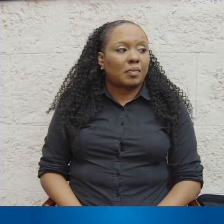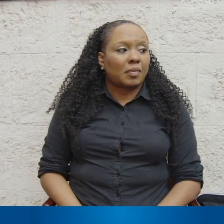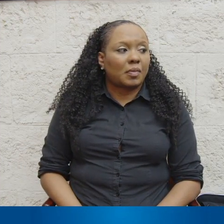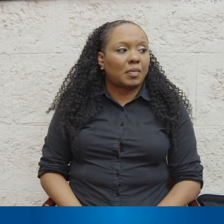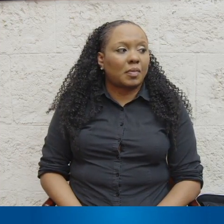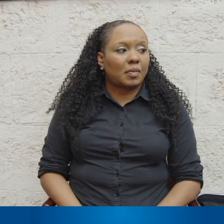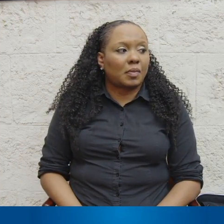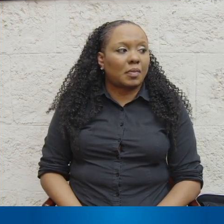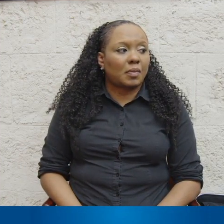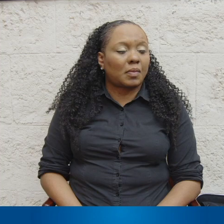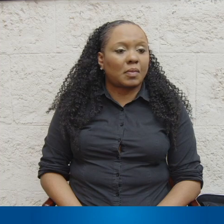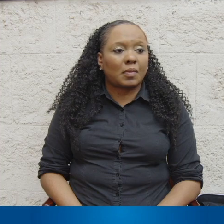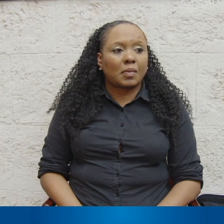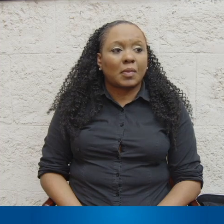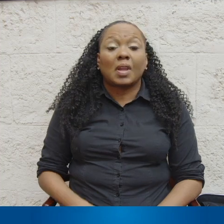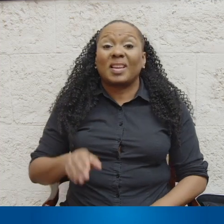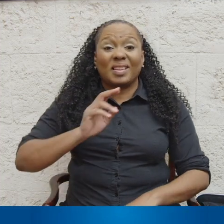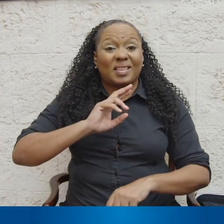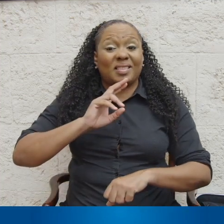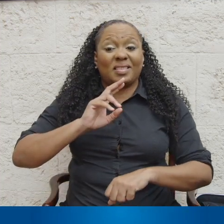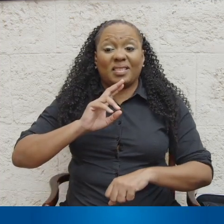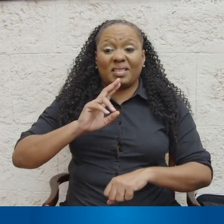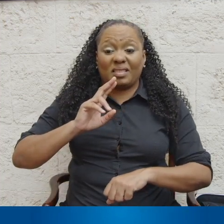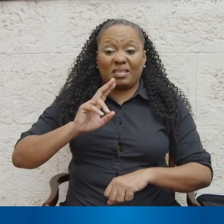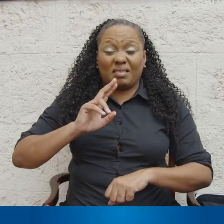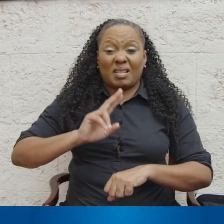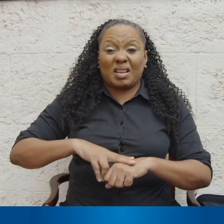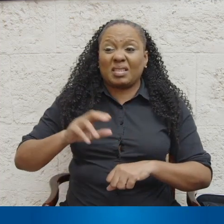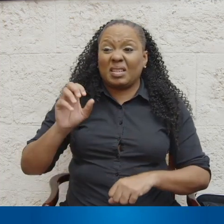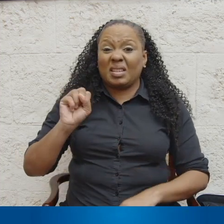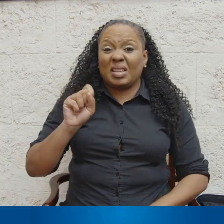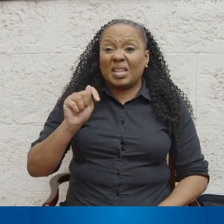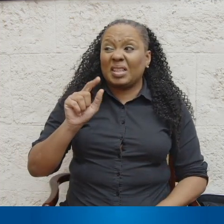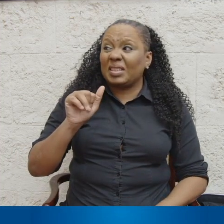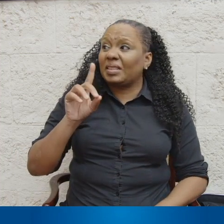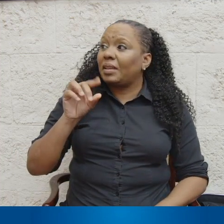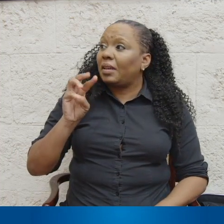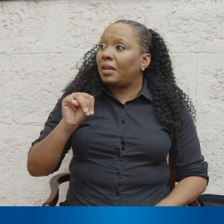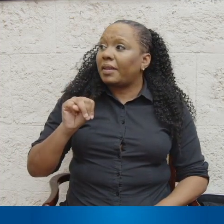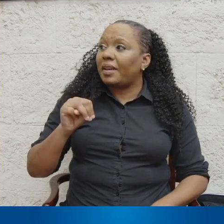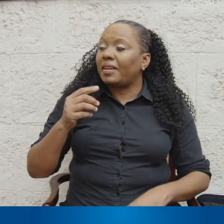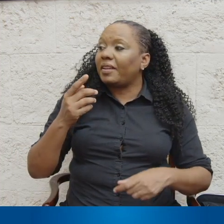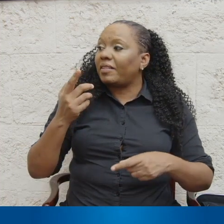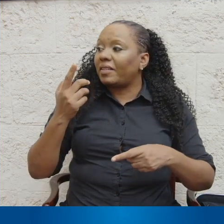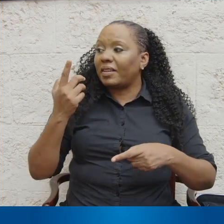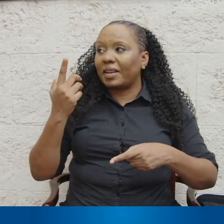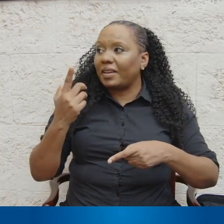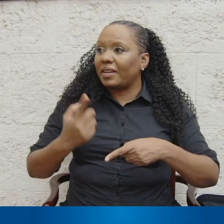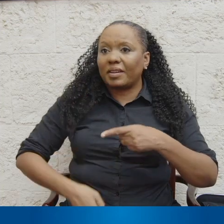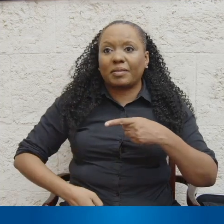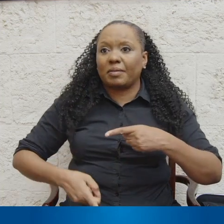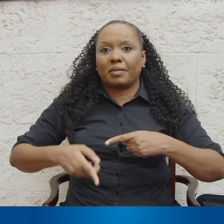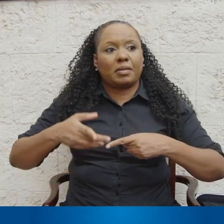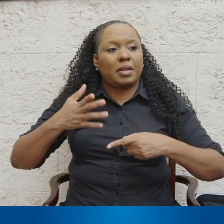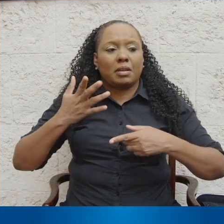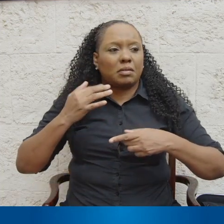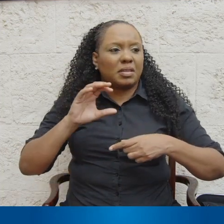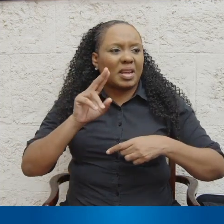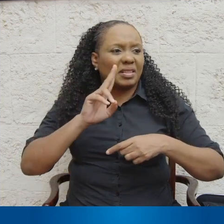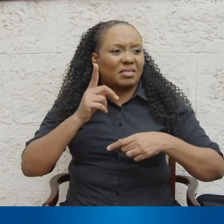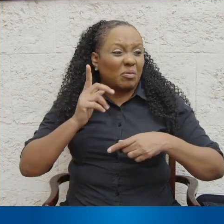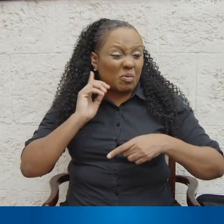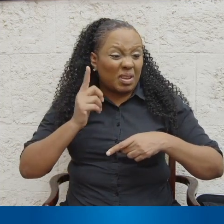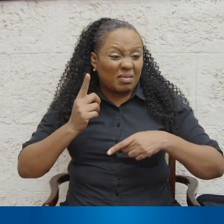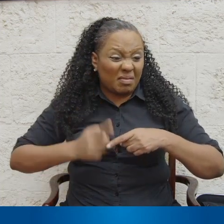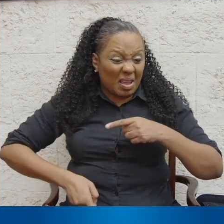what obtained now? Of course, it is a brand new stadium. It will, the first phase will